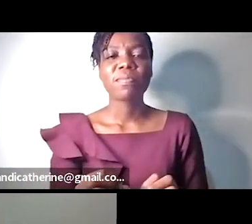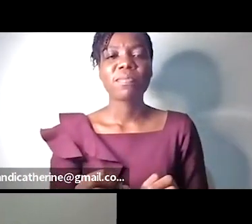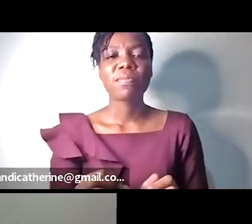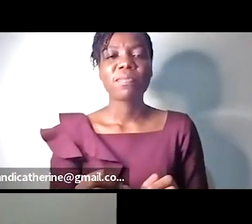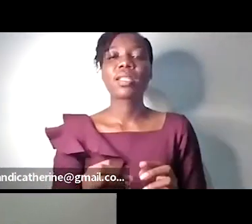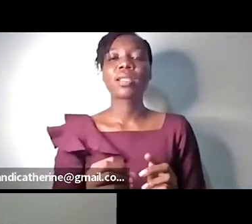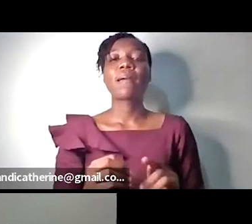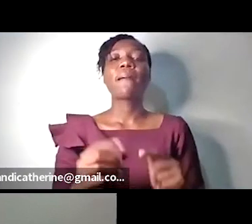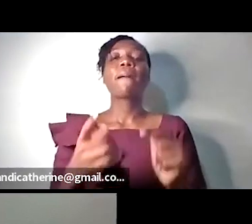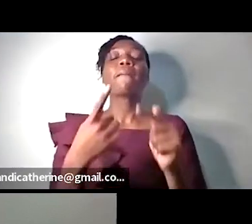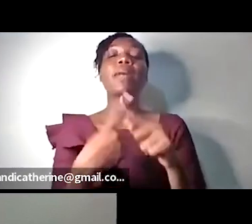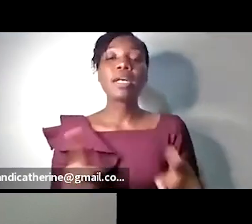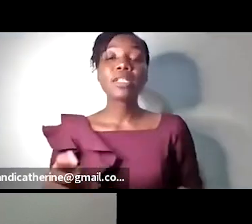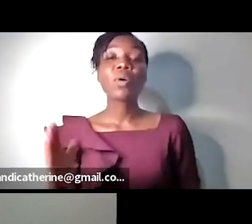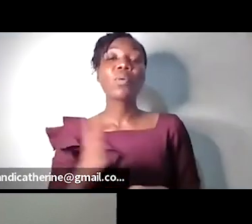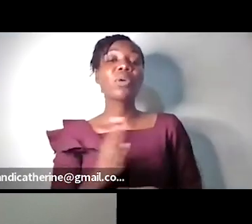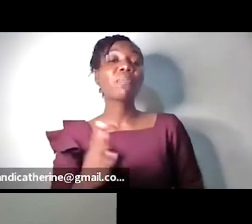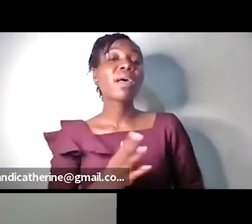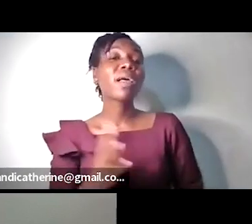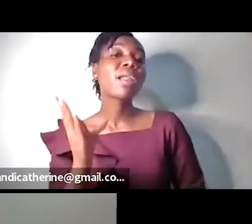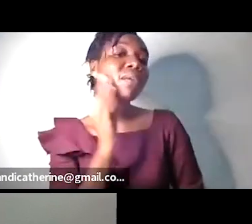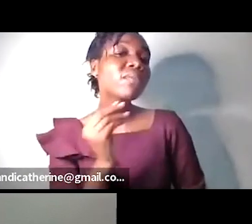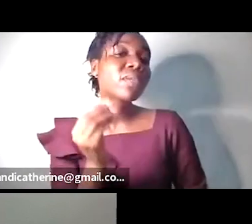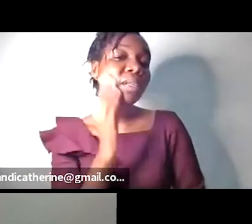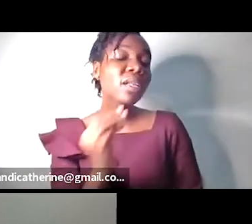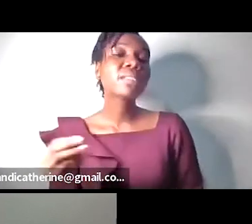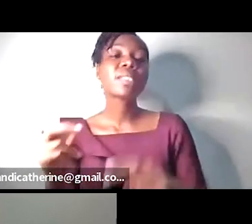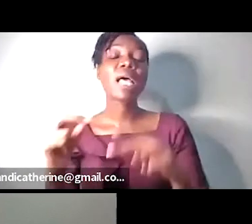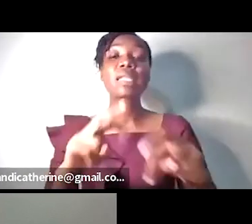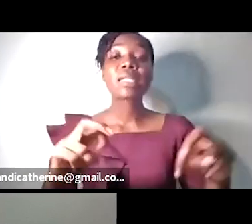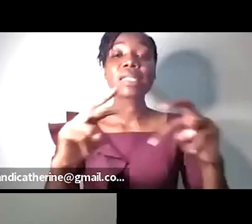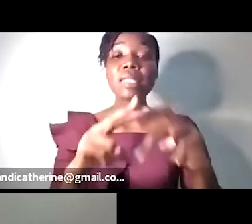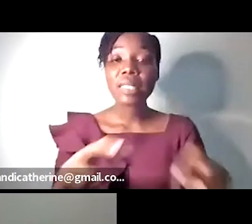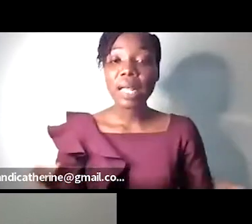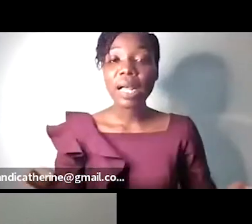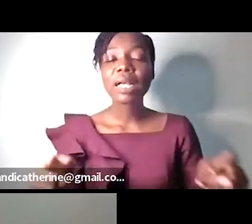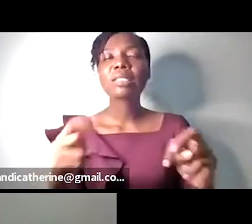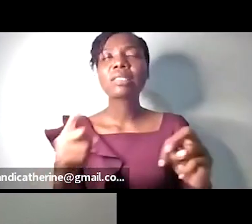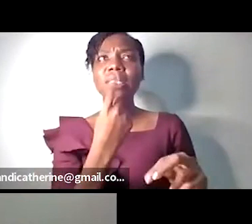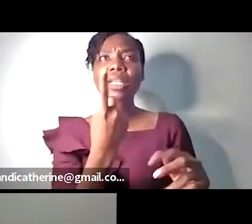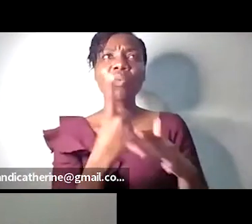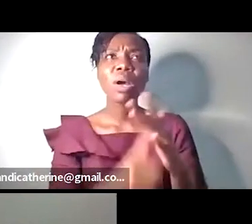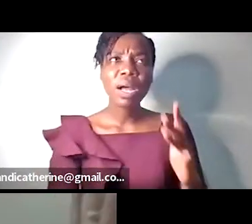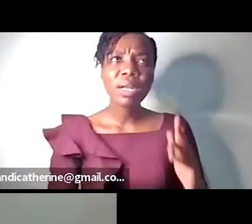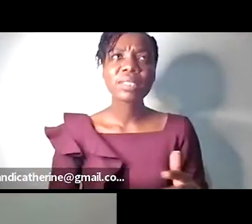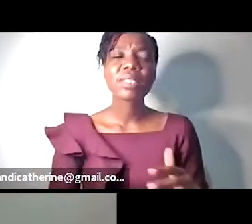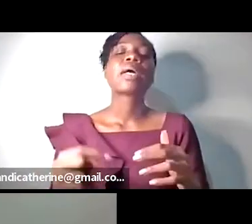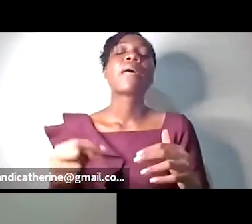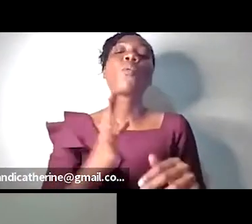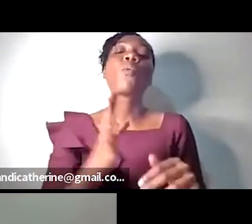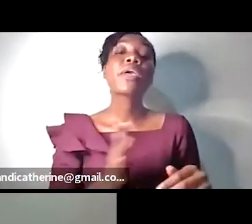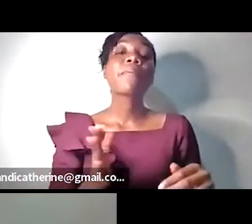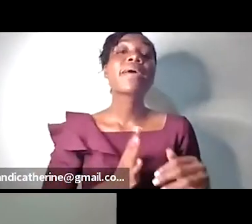women experience. According to research, they suggest about 80% of women